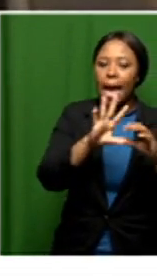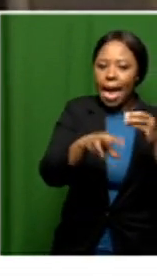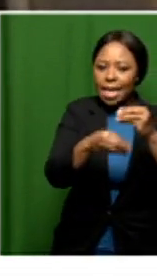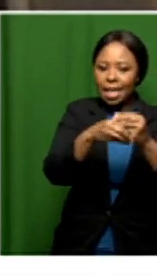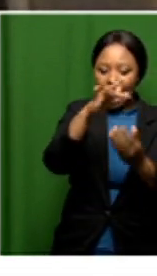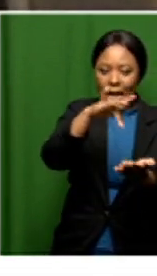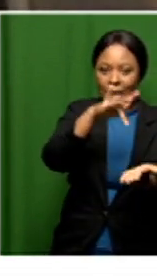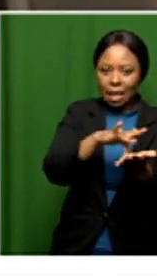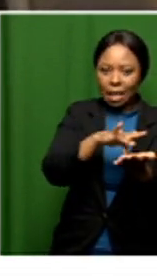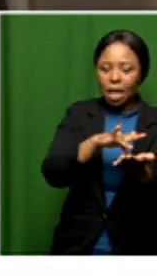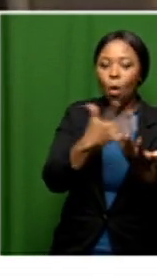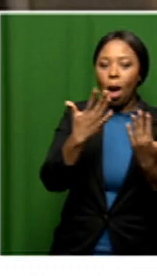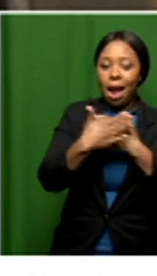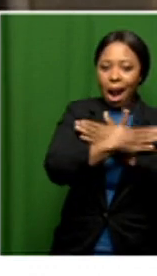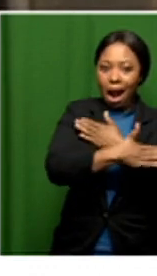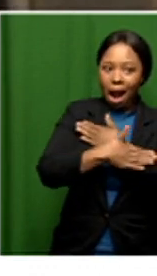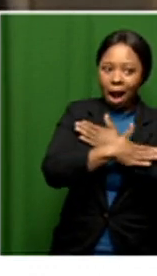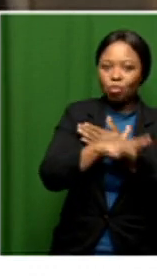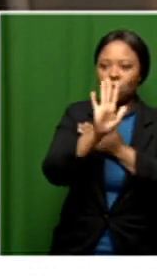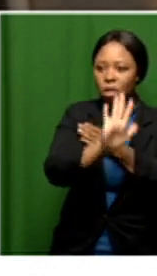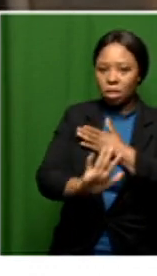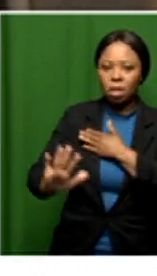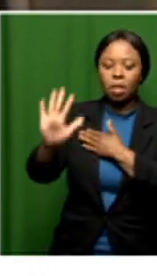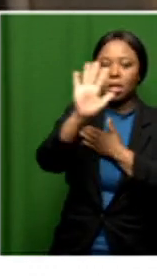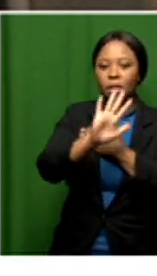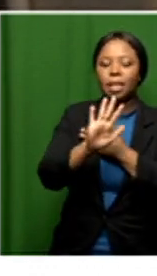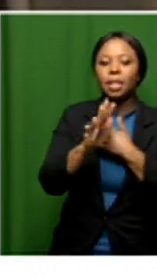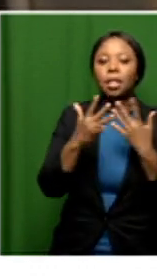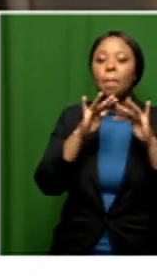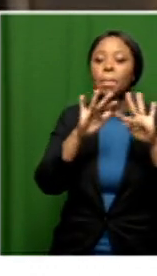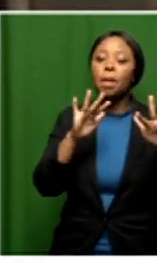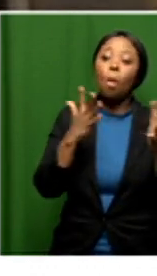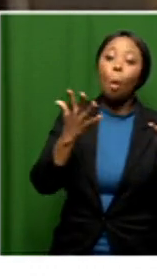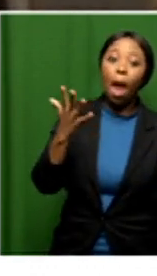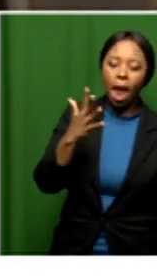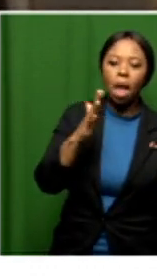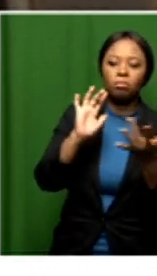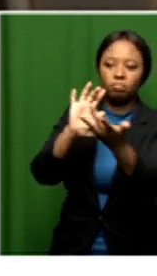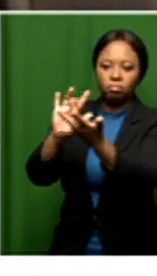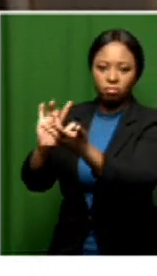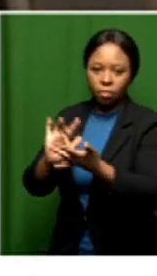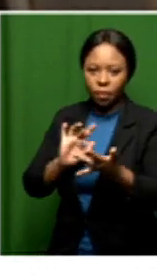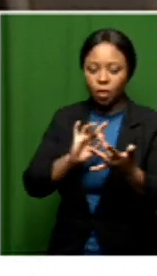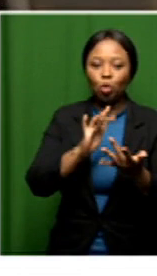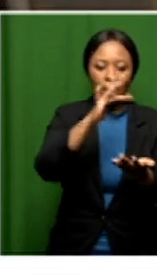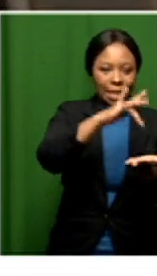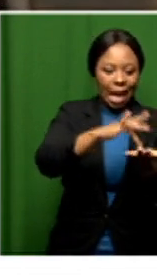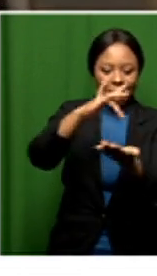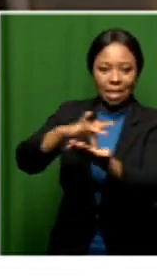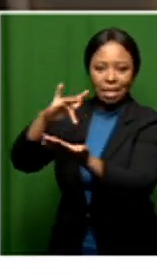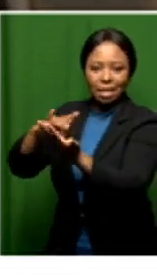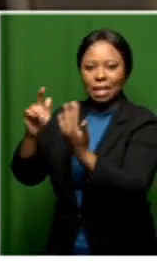vaccination sites across the country that really leverage where people are. So we have been putting up sites,